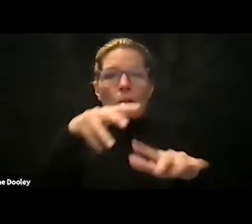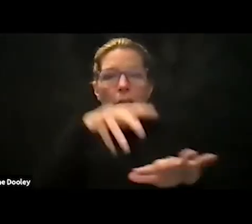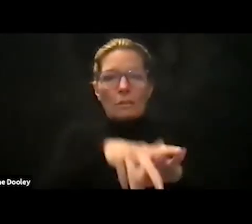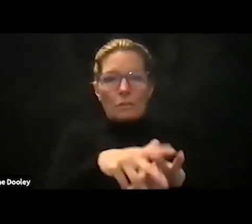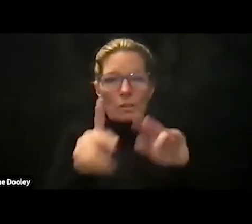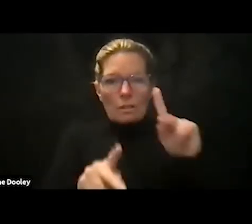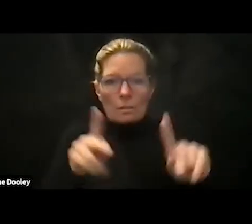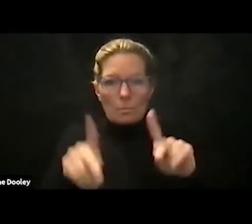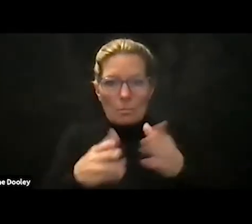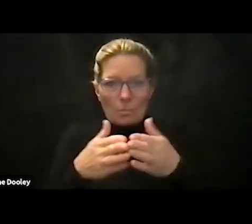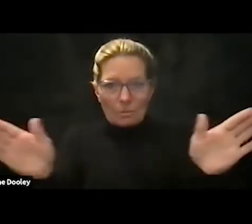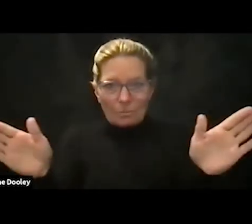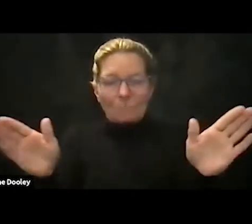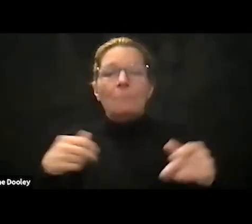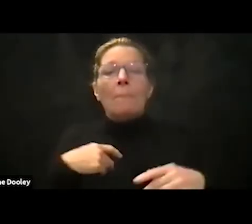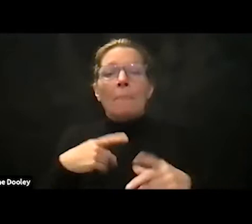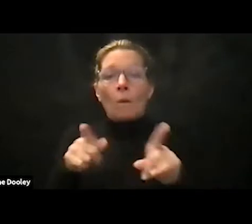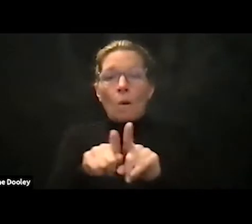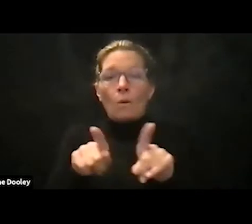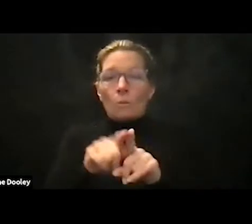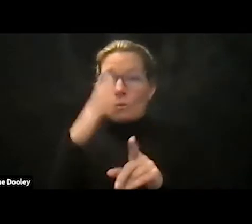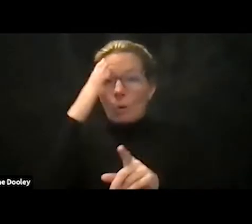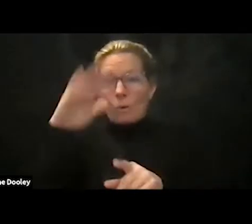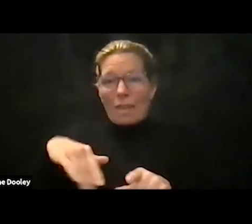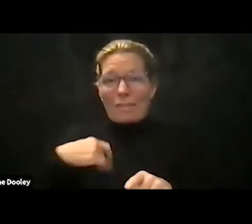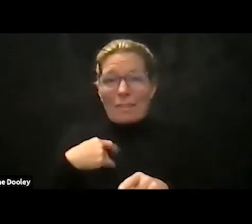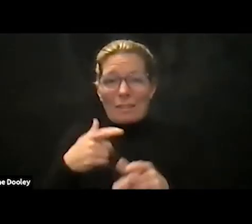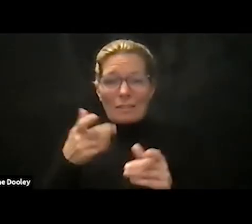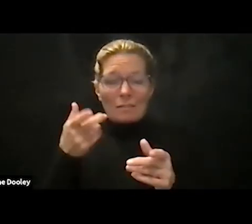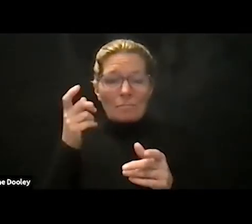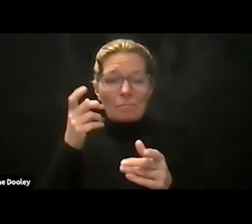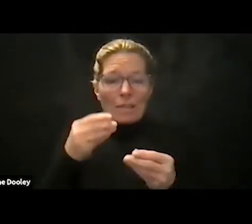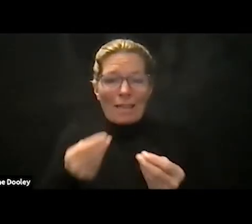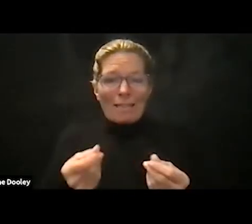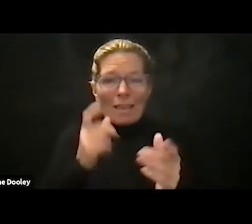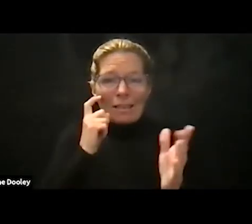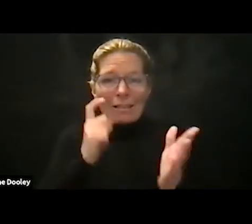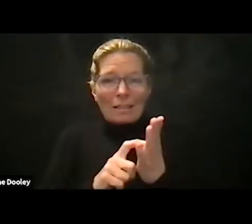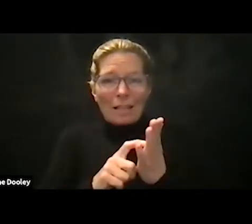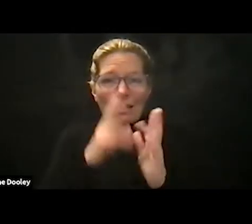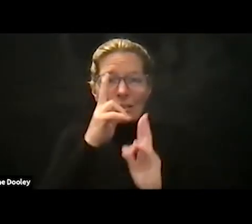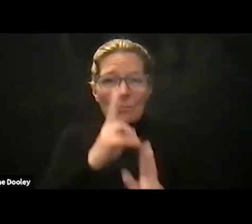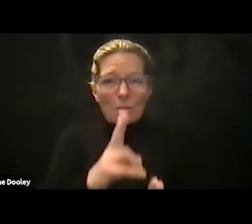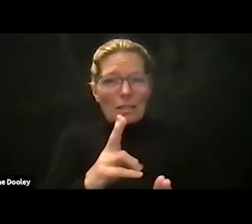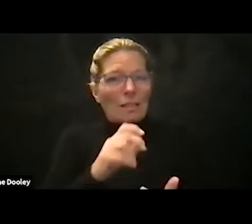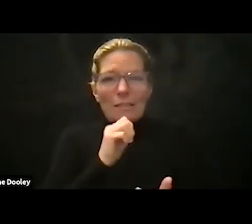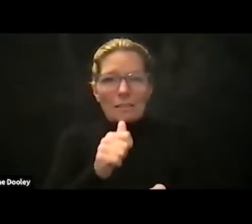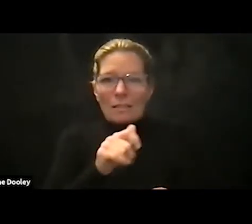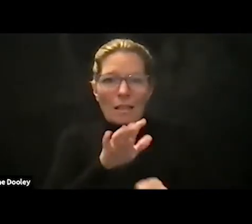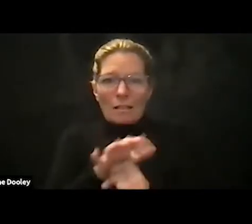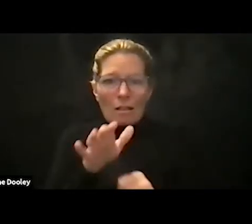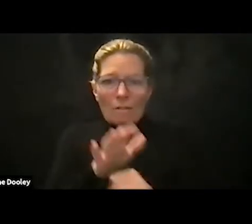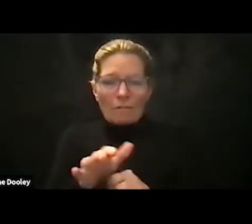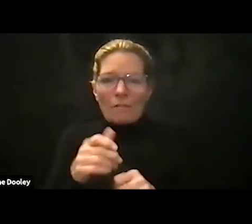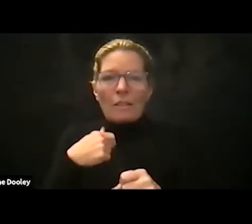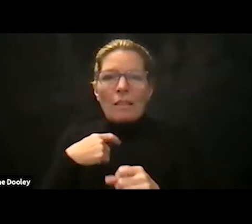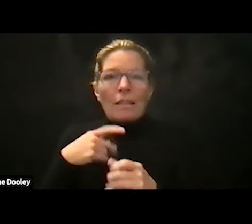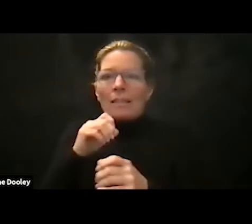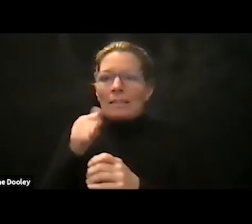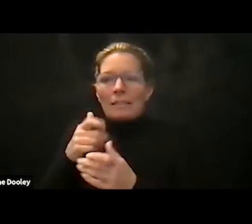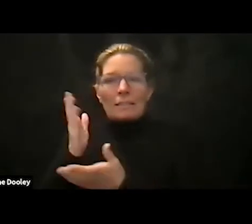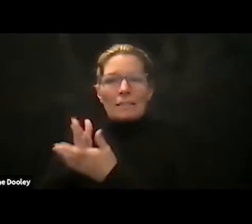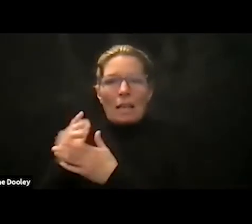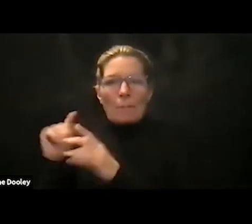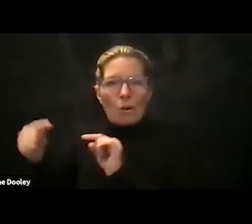We also know that this land acknowledgement is insufficient. It doesn't undo the harm that has been done and continues